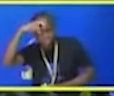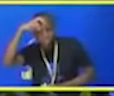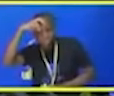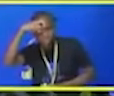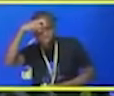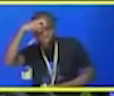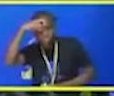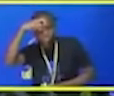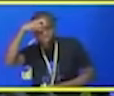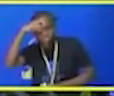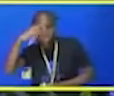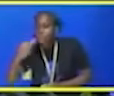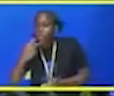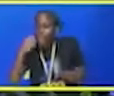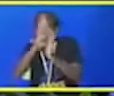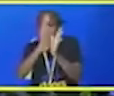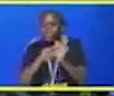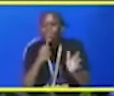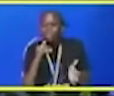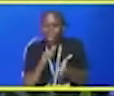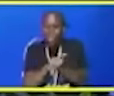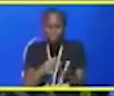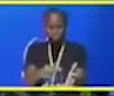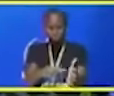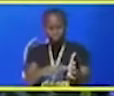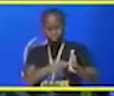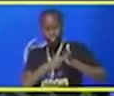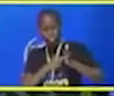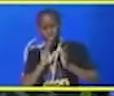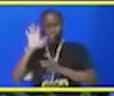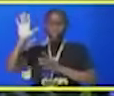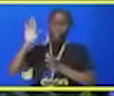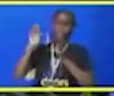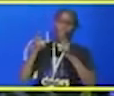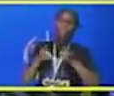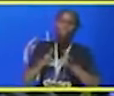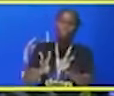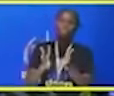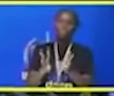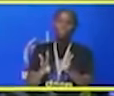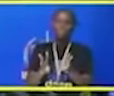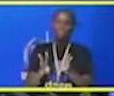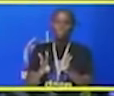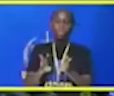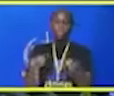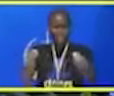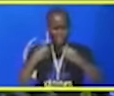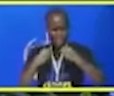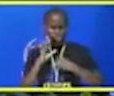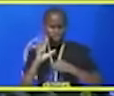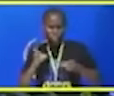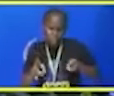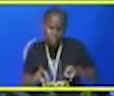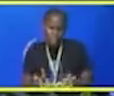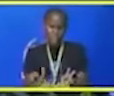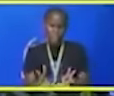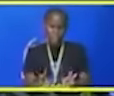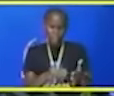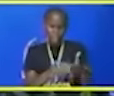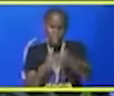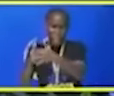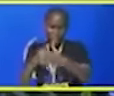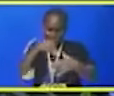It says, show me thy ways, O Lord. Teach me thy path. Verse 5. Lead me in thy